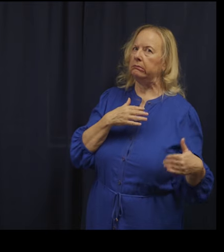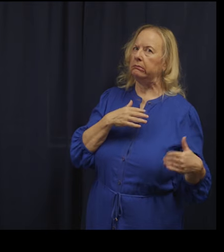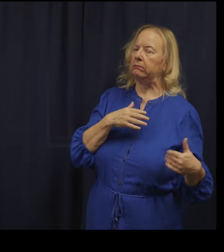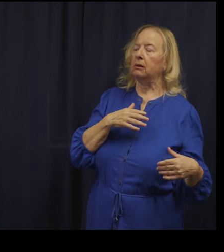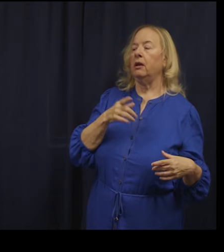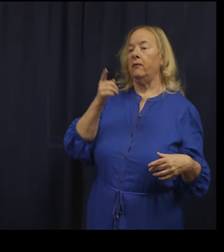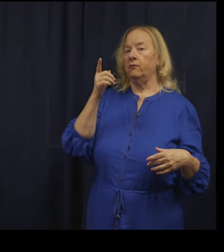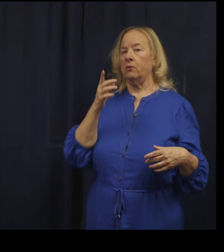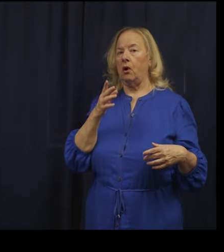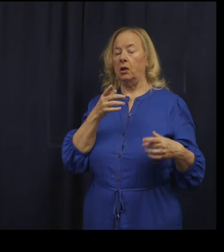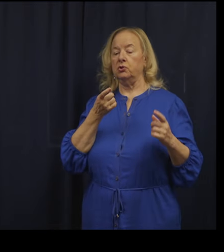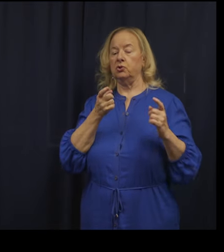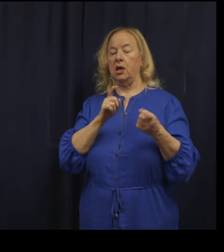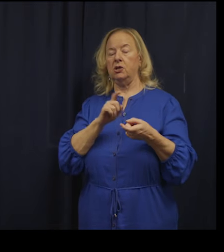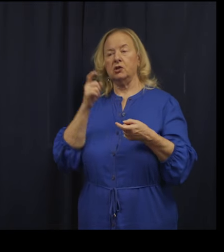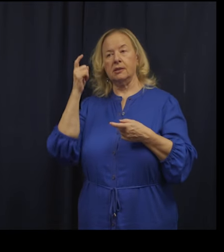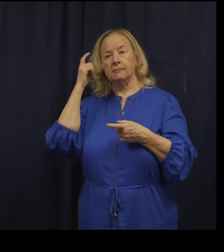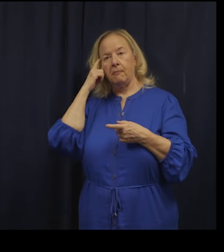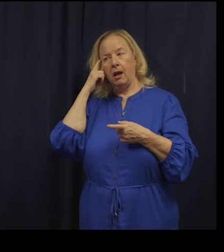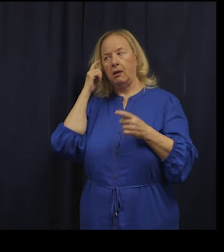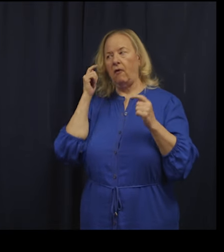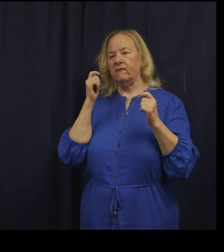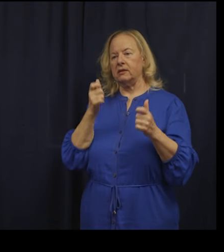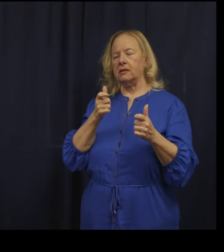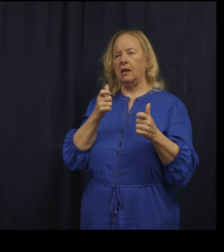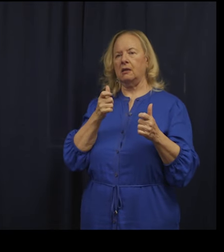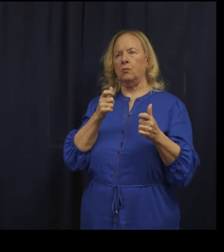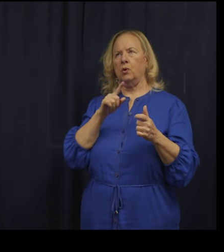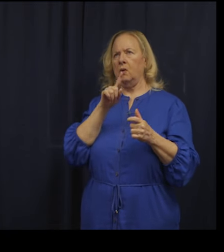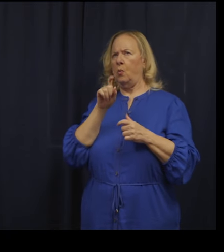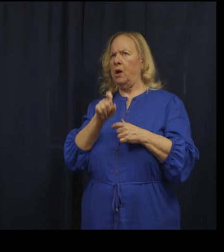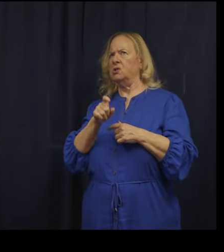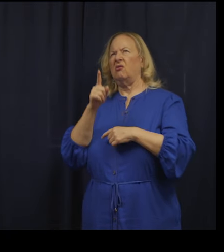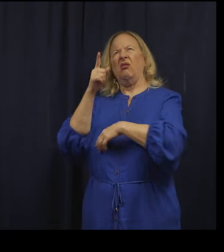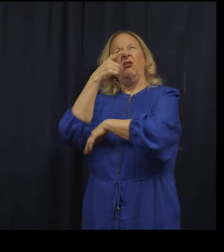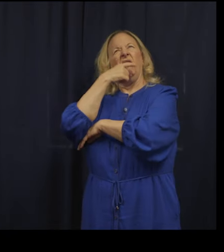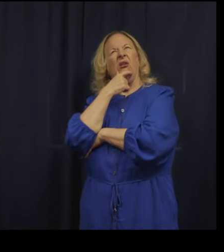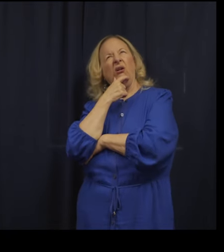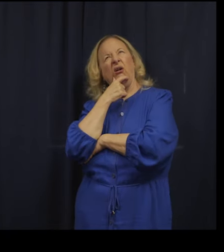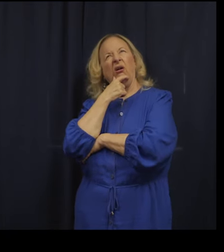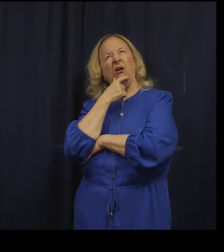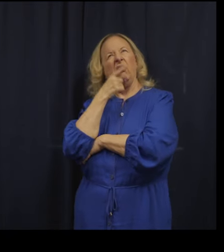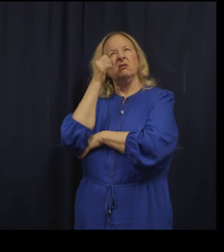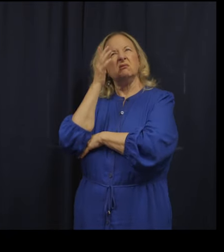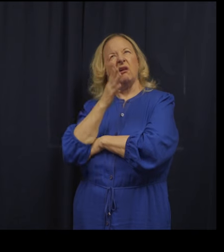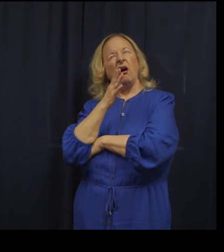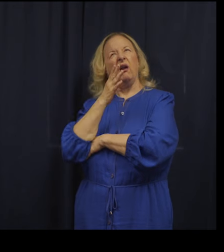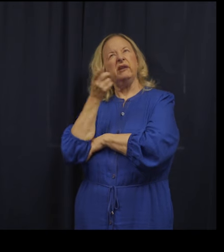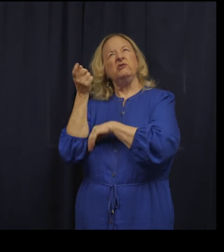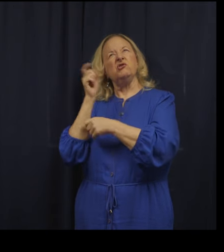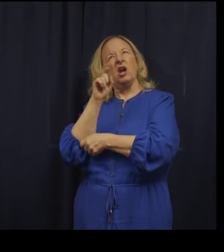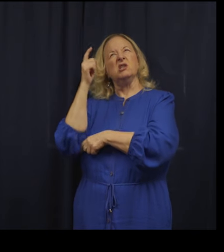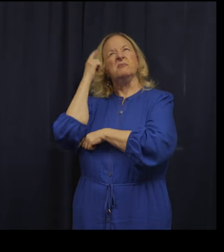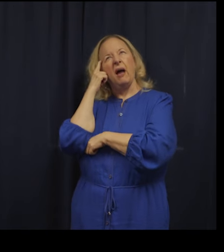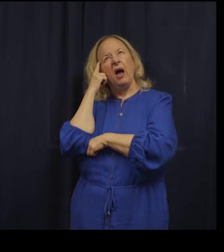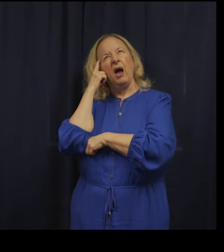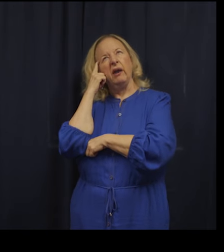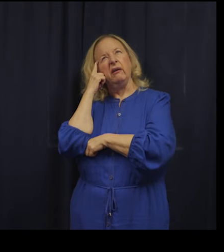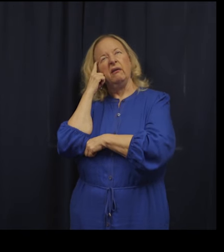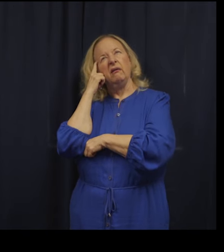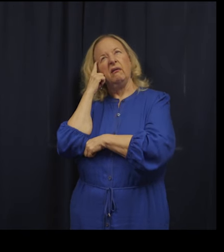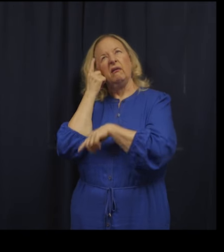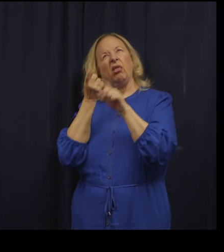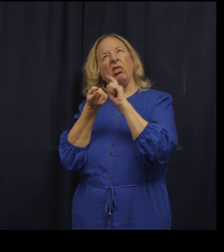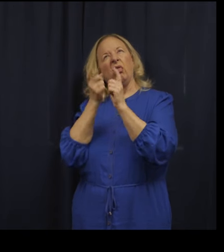it. And if he changes his mind, all of a sudden we question him. Oh, is God? Oh, he changes his mind. God's